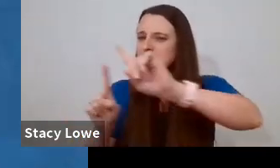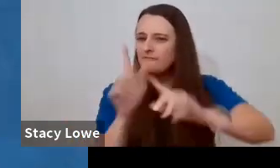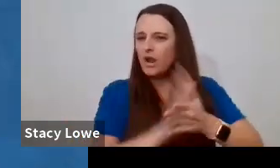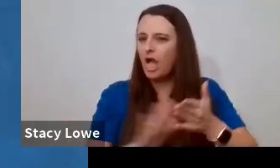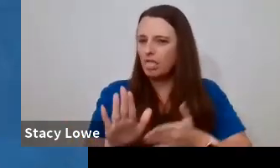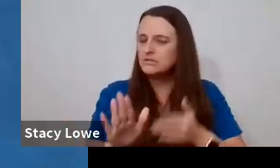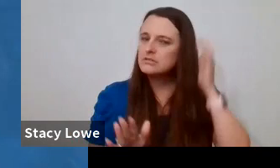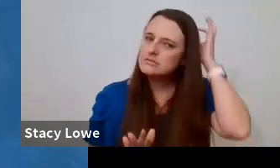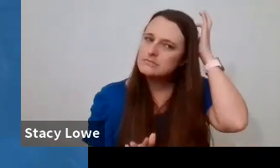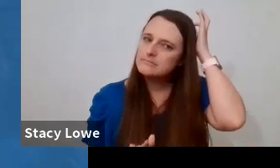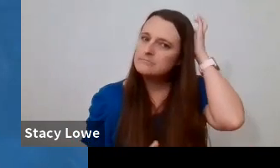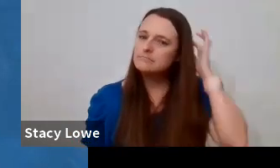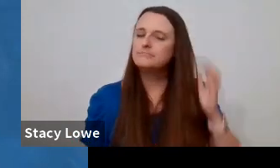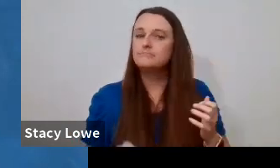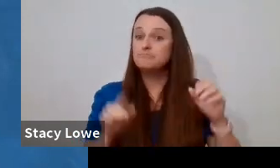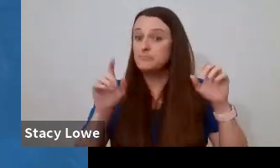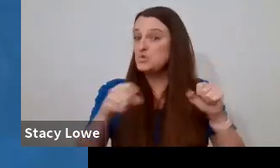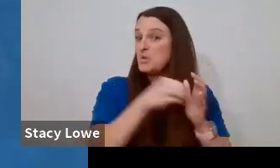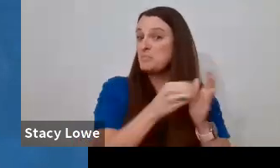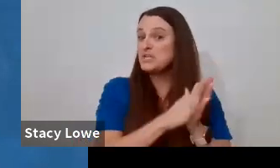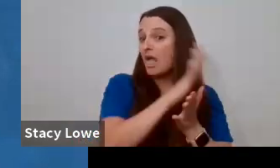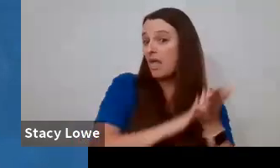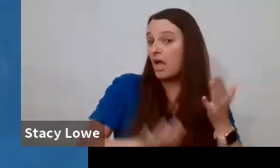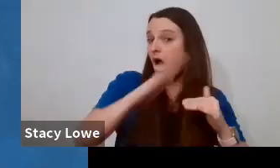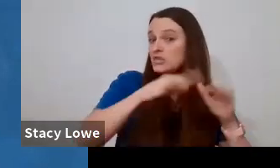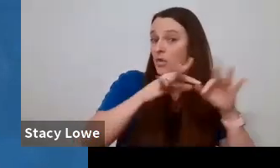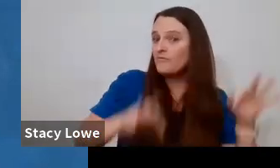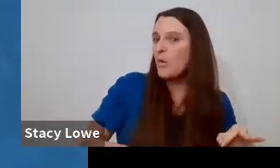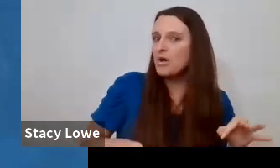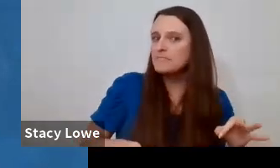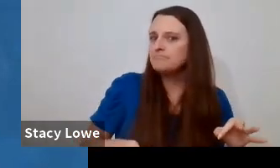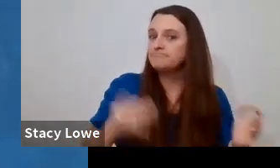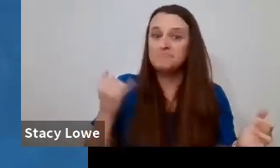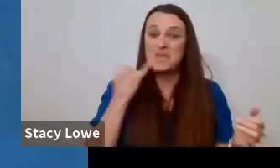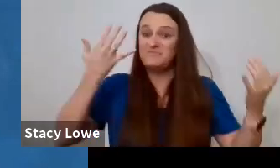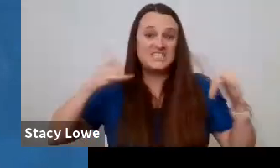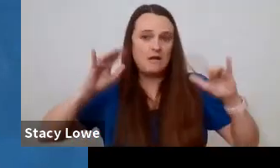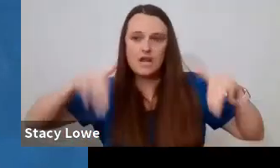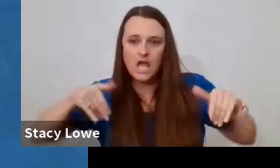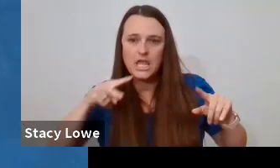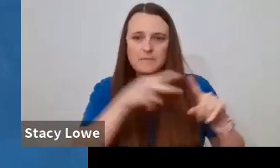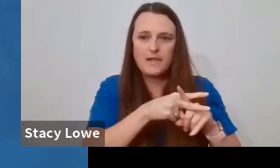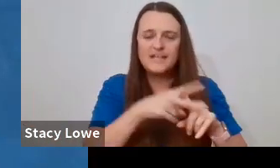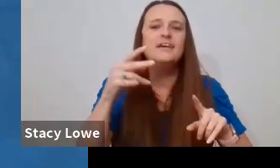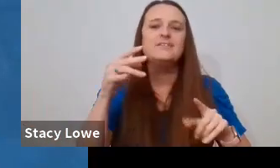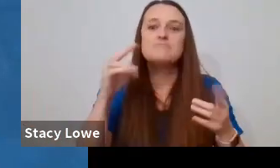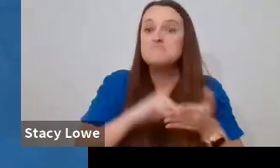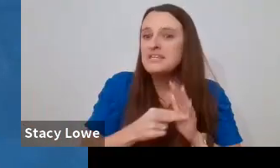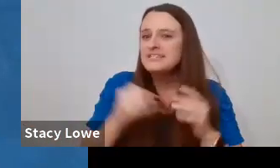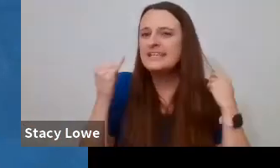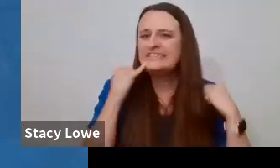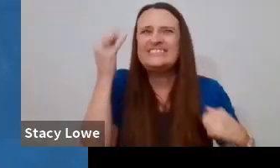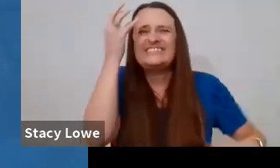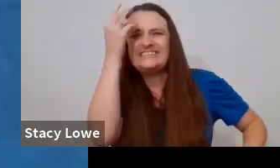a college on the form even if you have not applied yet. So even if you're considering a college, you